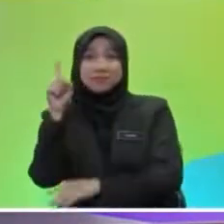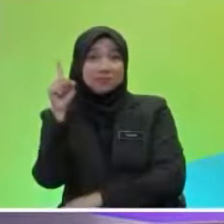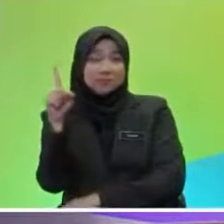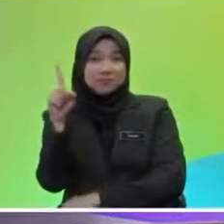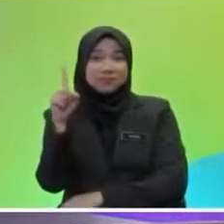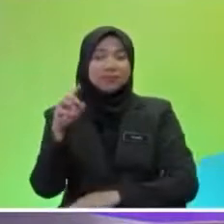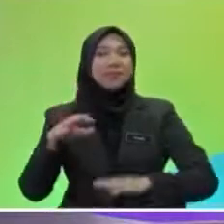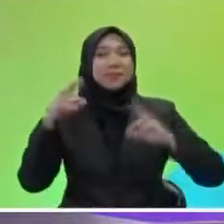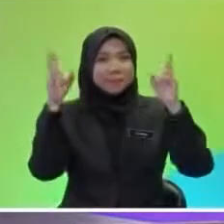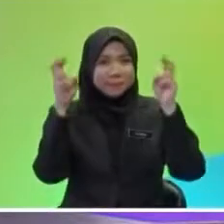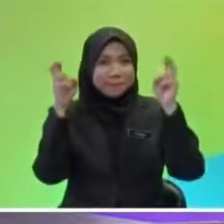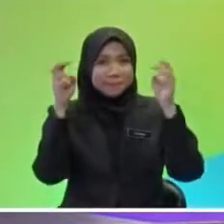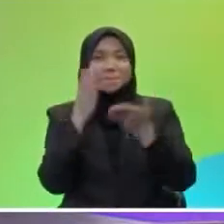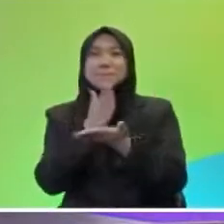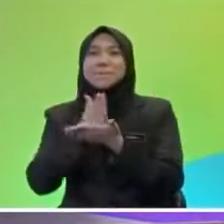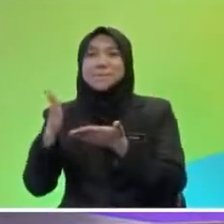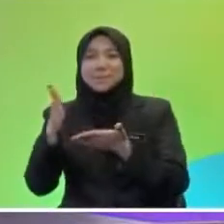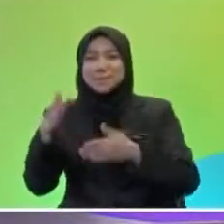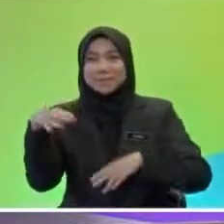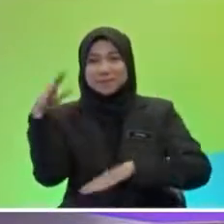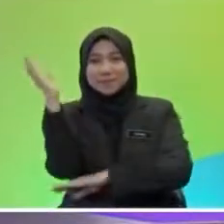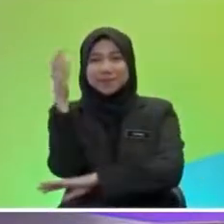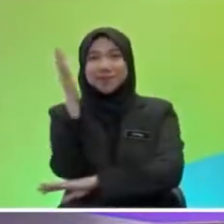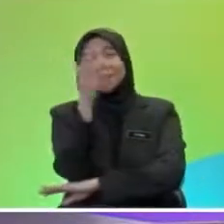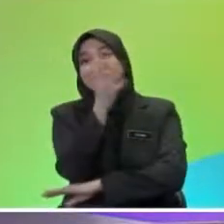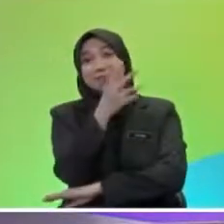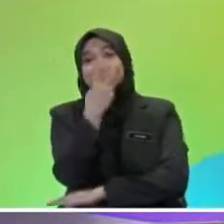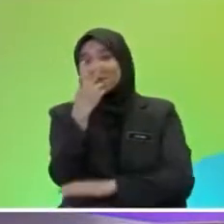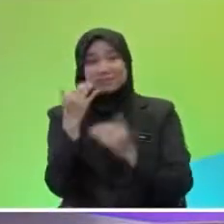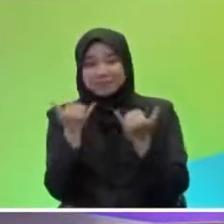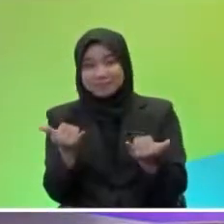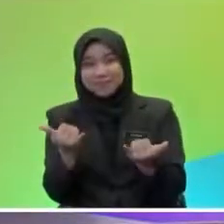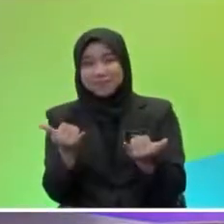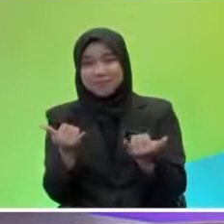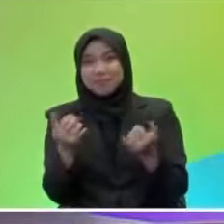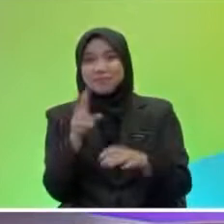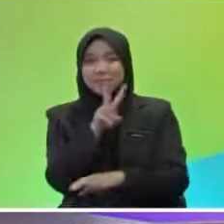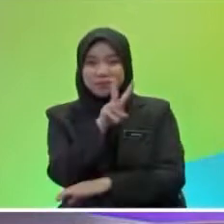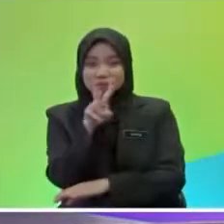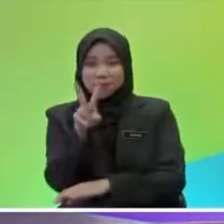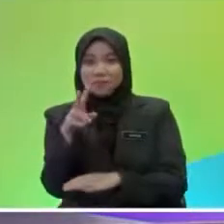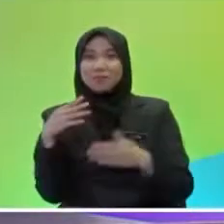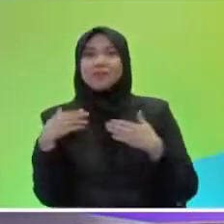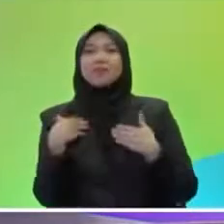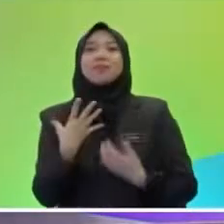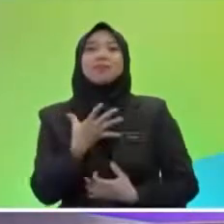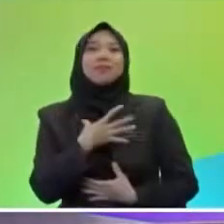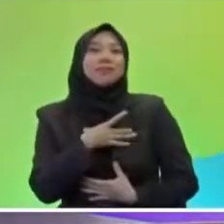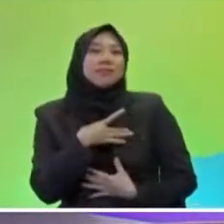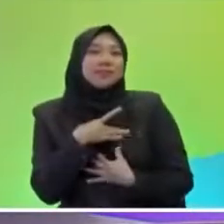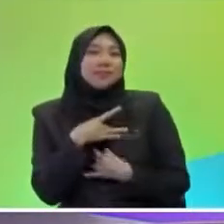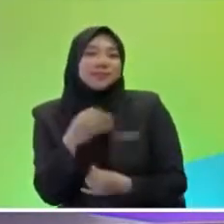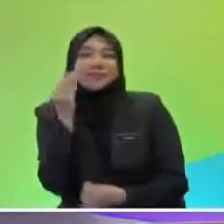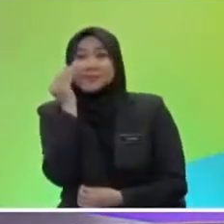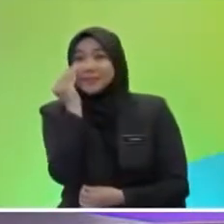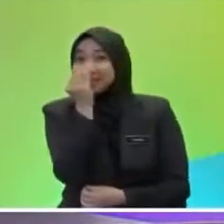learning parts of plants. And as you can see in front of me here, is my personal favorite flower, which is